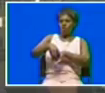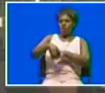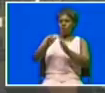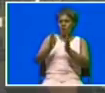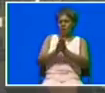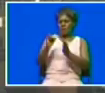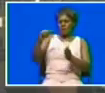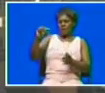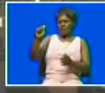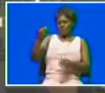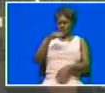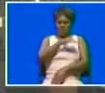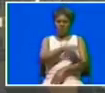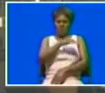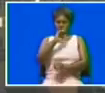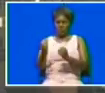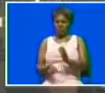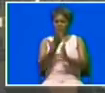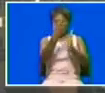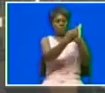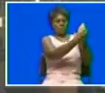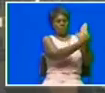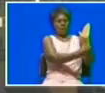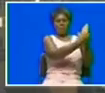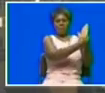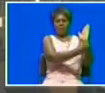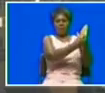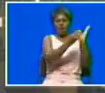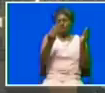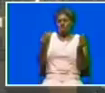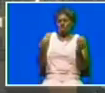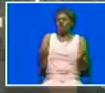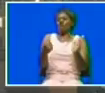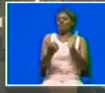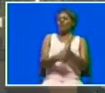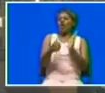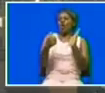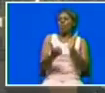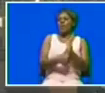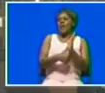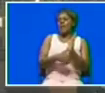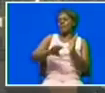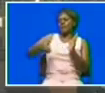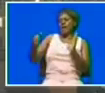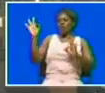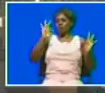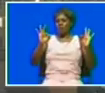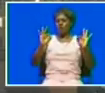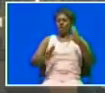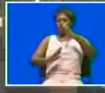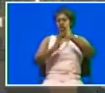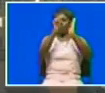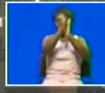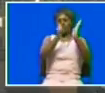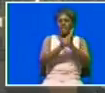Pigade have this evening launched their manifesto, which they claim will fix the mess at City Hall. Top on the agenda are issues such as health